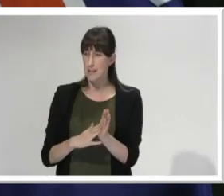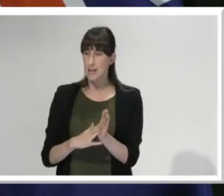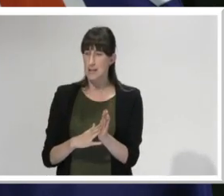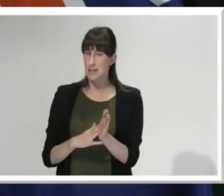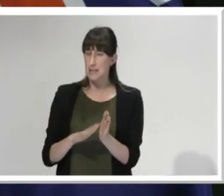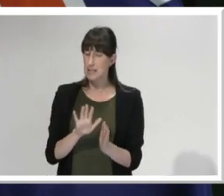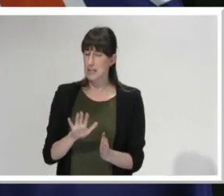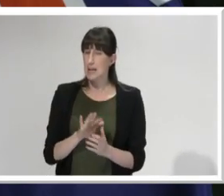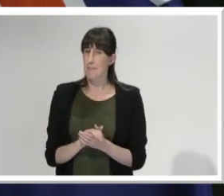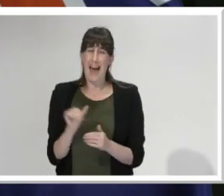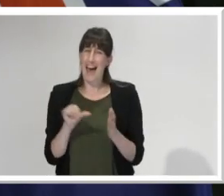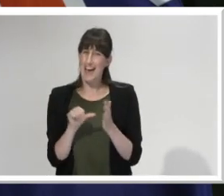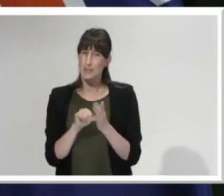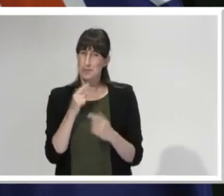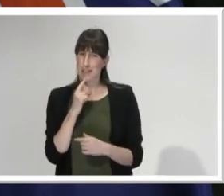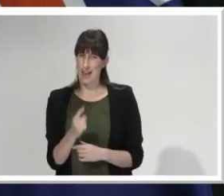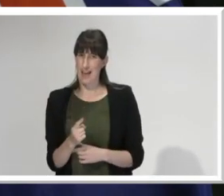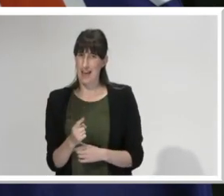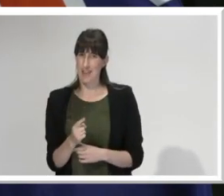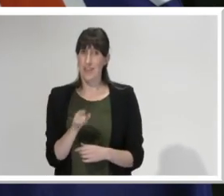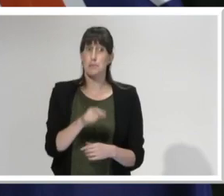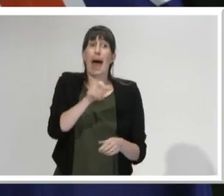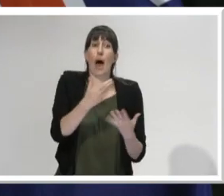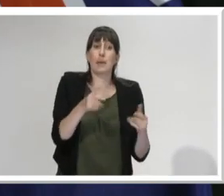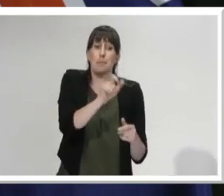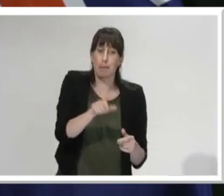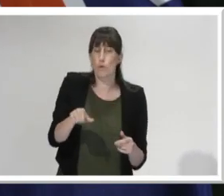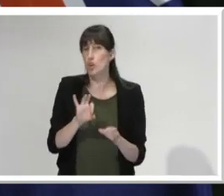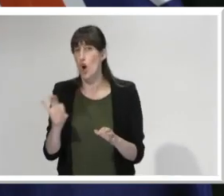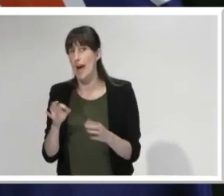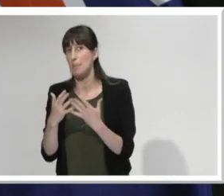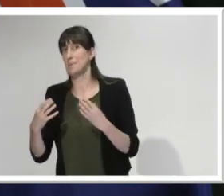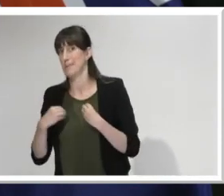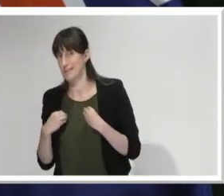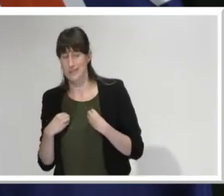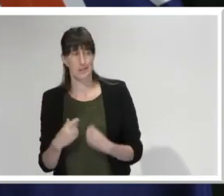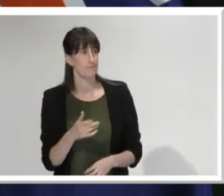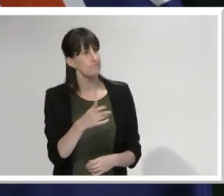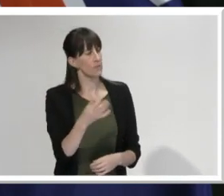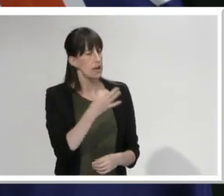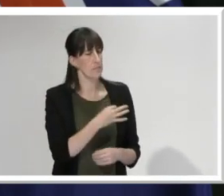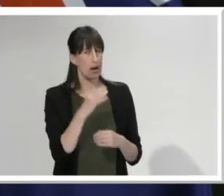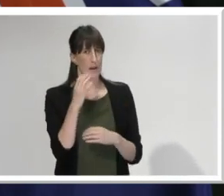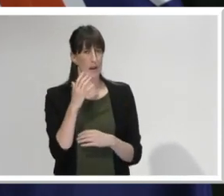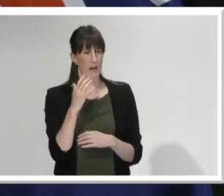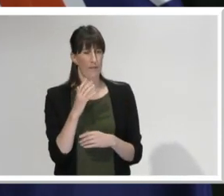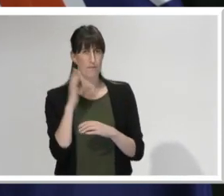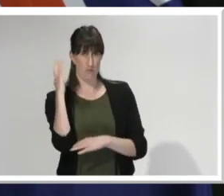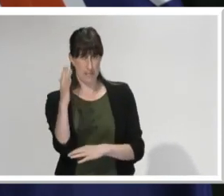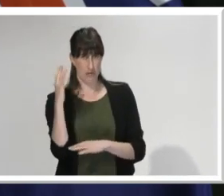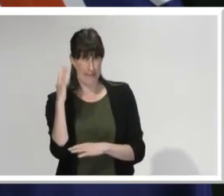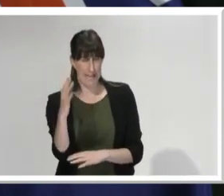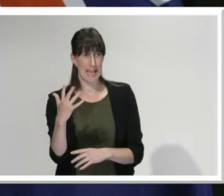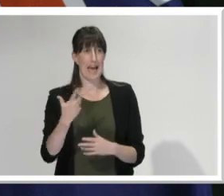That's more about employees rather than businesses. You said about forestry and retail and hospitality. Yep. What about the likes